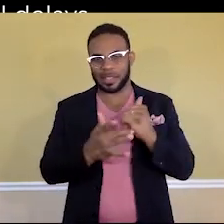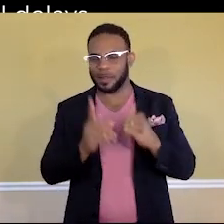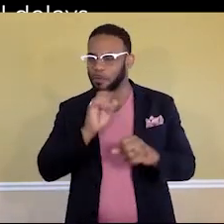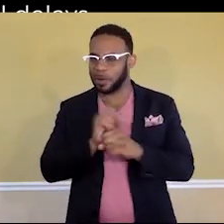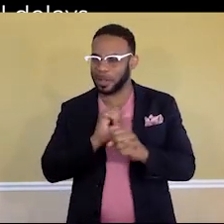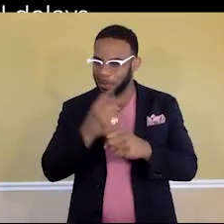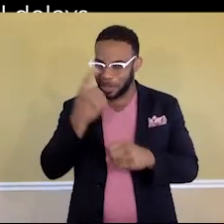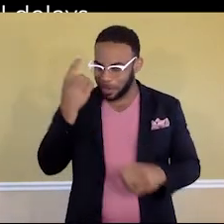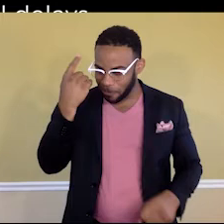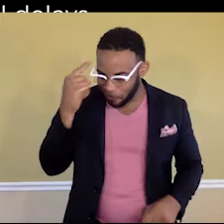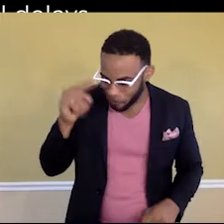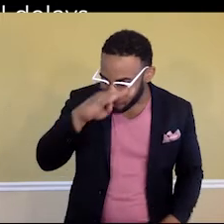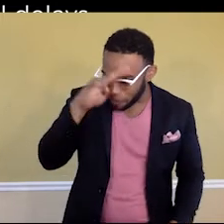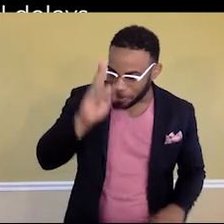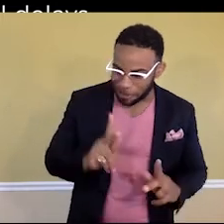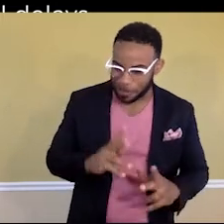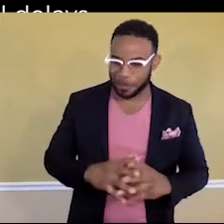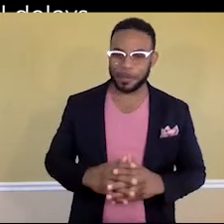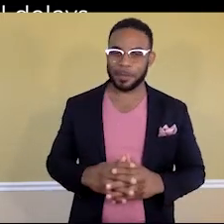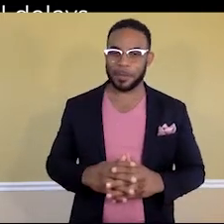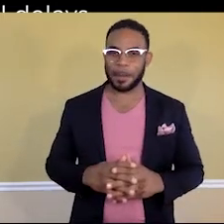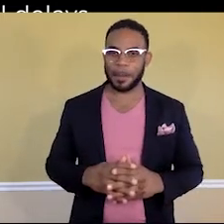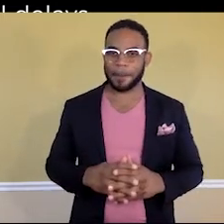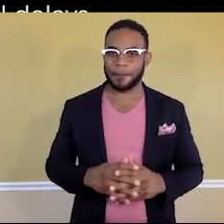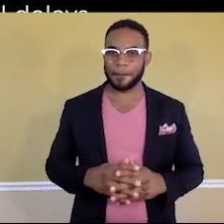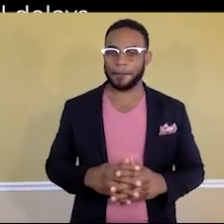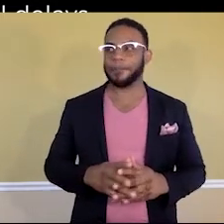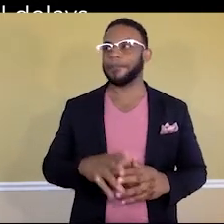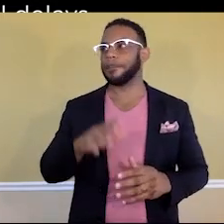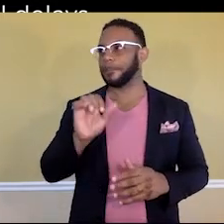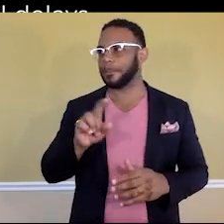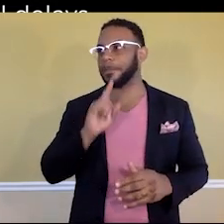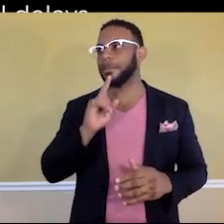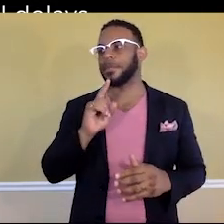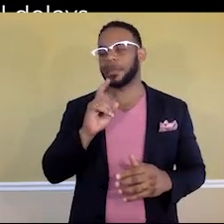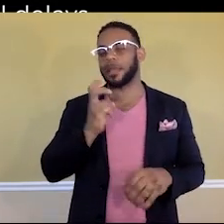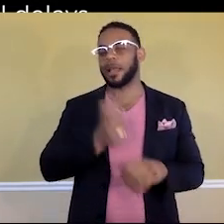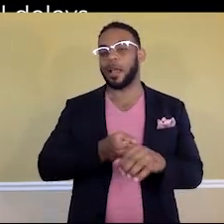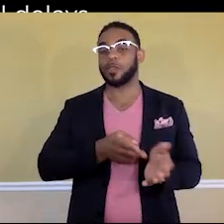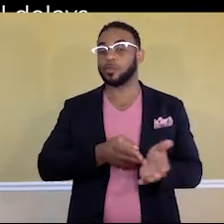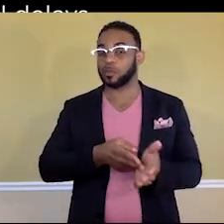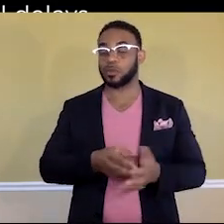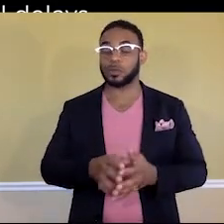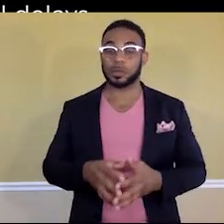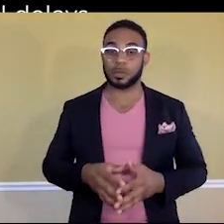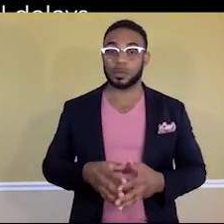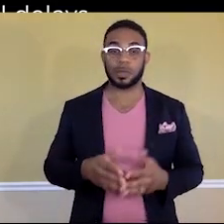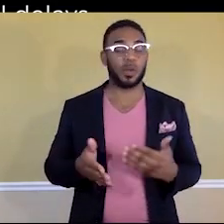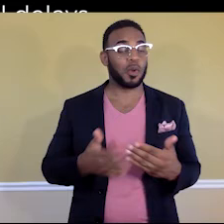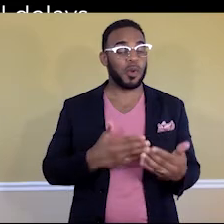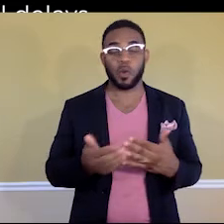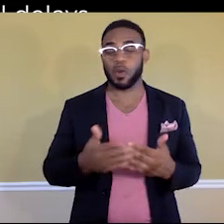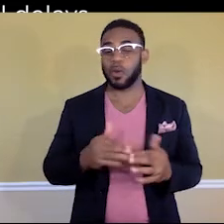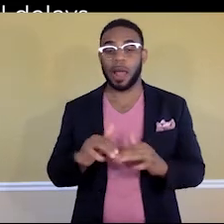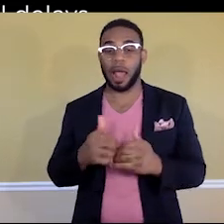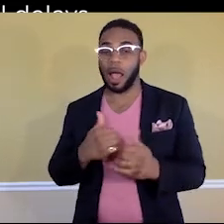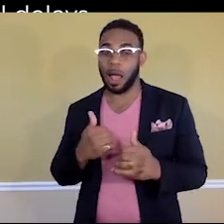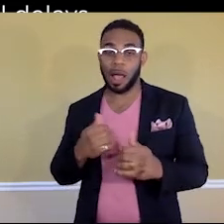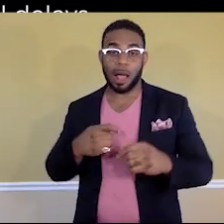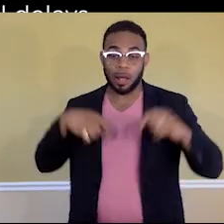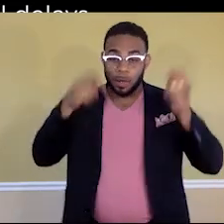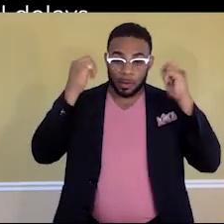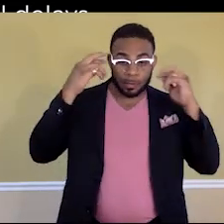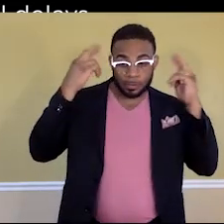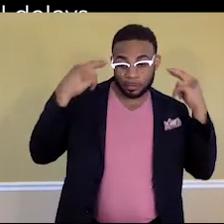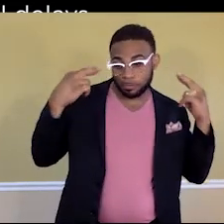really made for Black people. And that is kind of the hard truth. Regardless of how I've worn my hair,